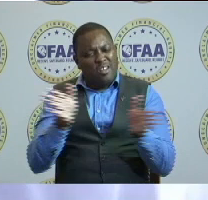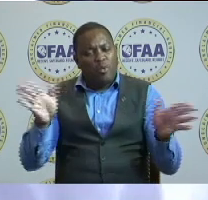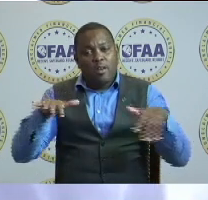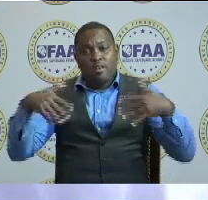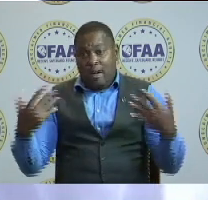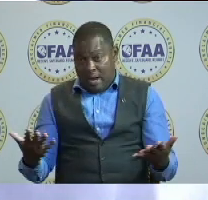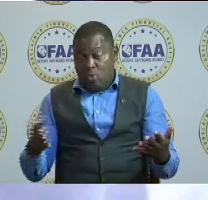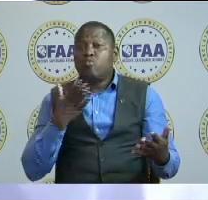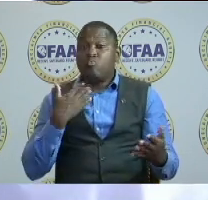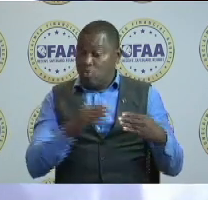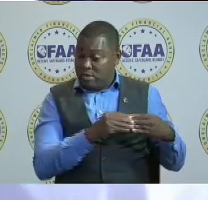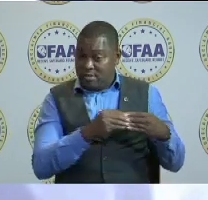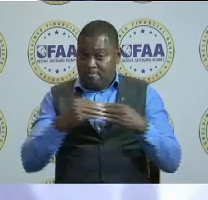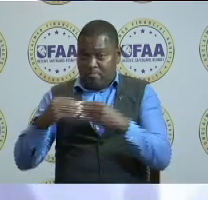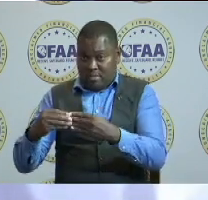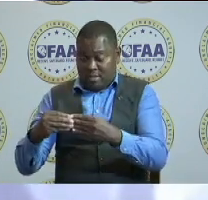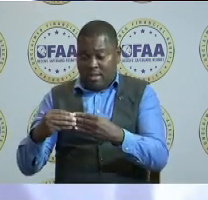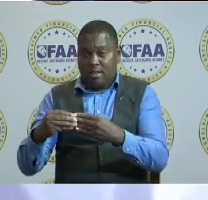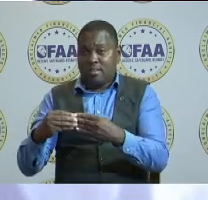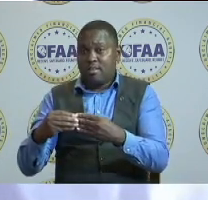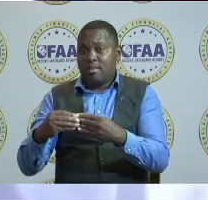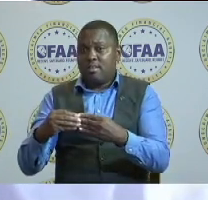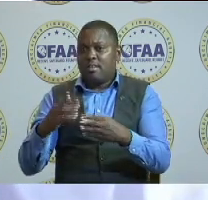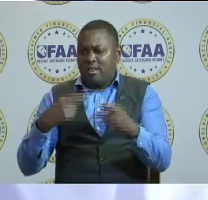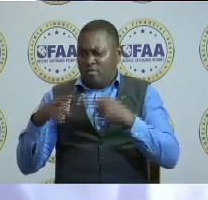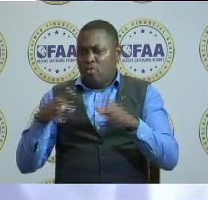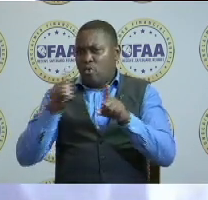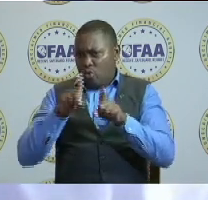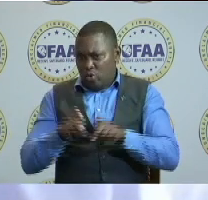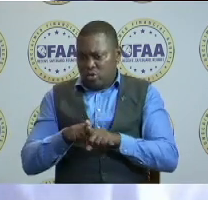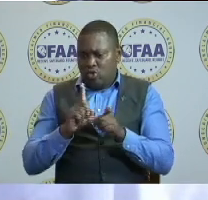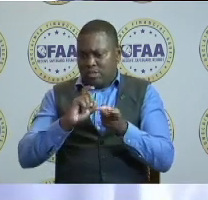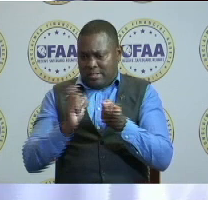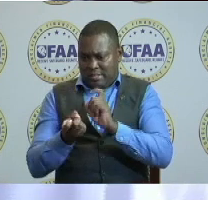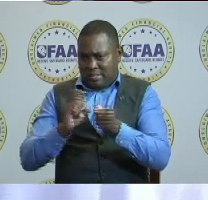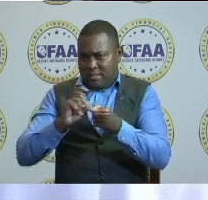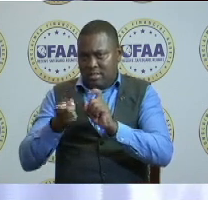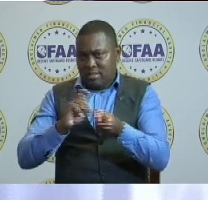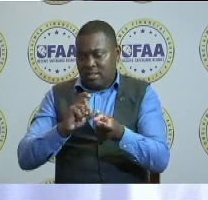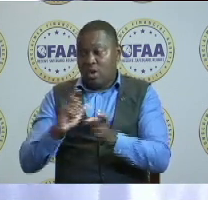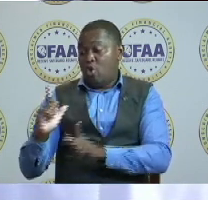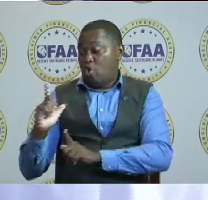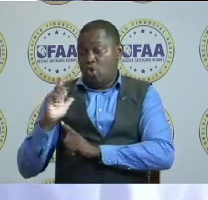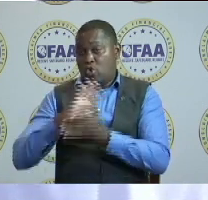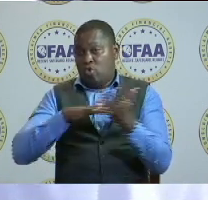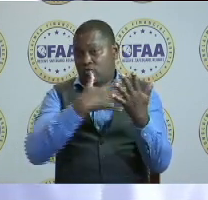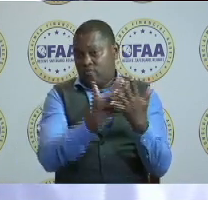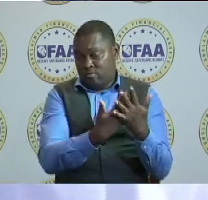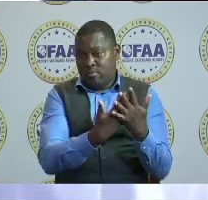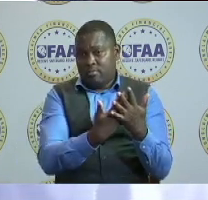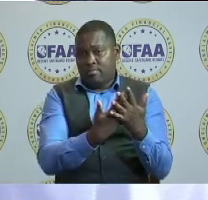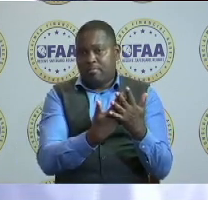policy intends to guide reviews and possible amendments of the existing legal and regulatory framework